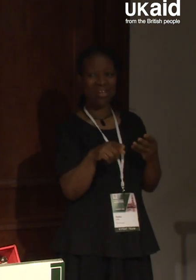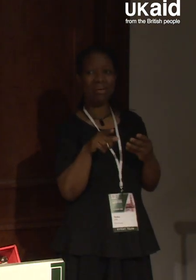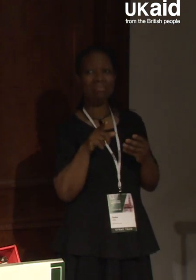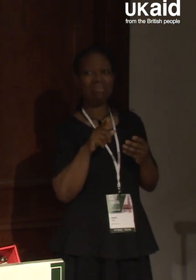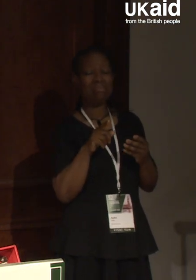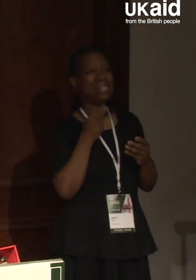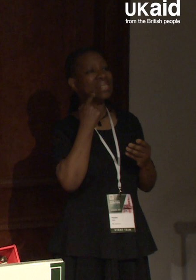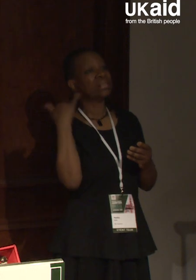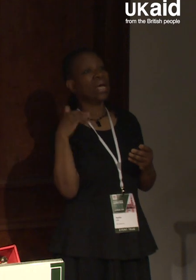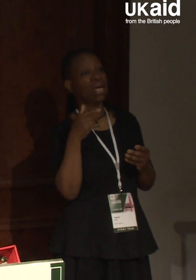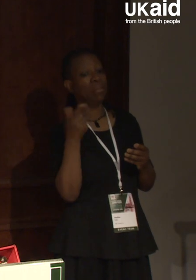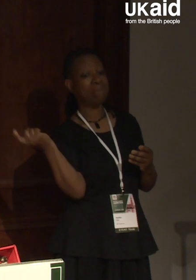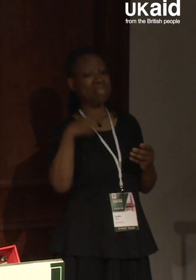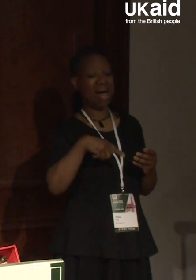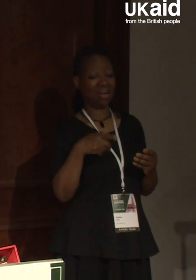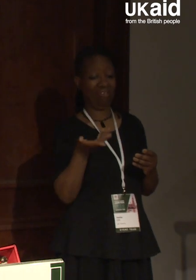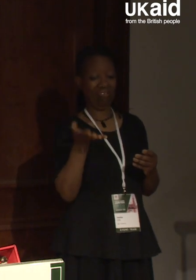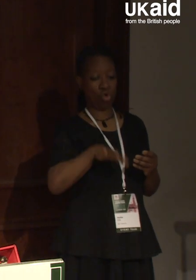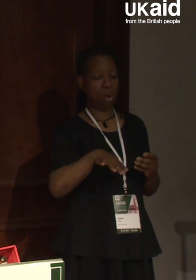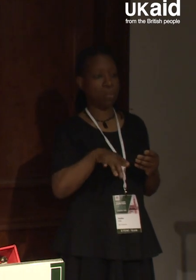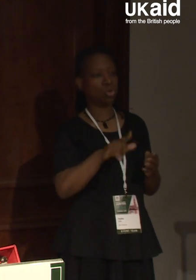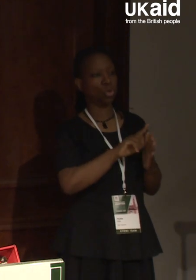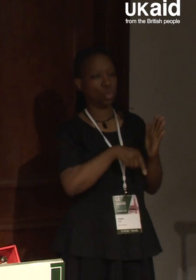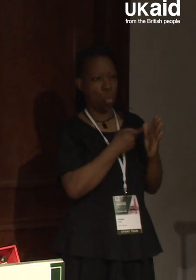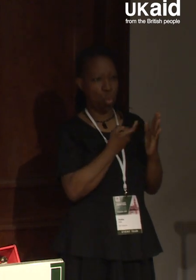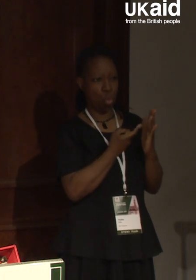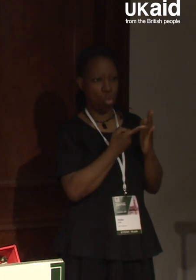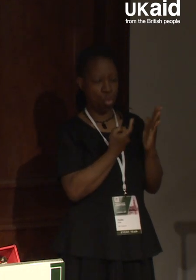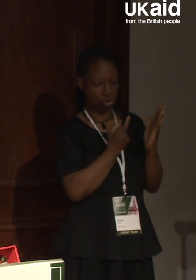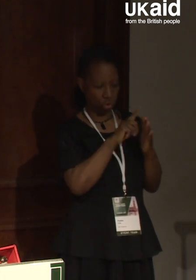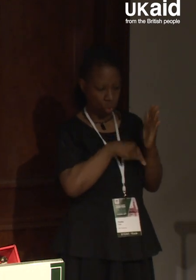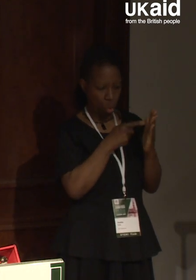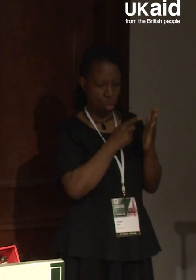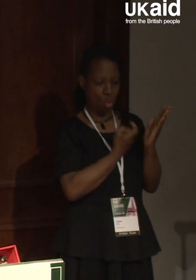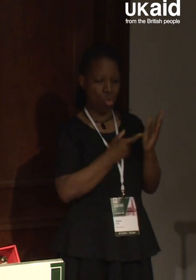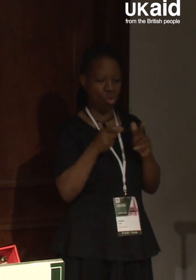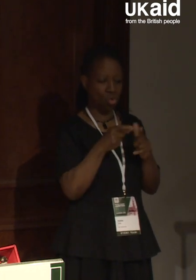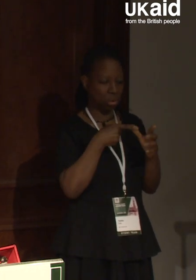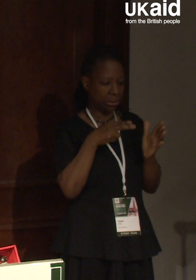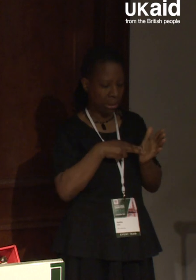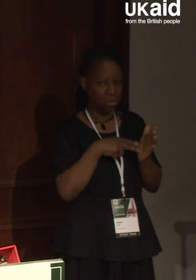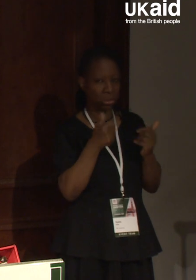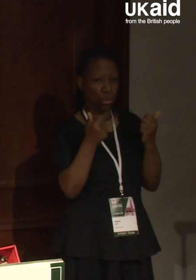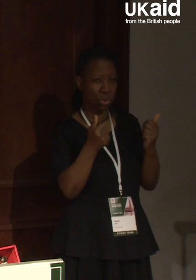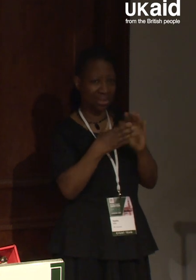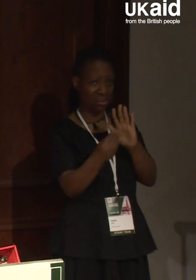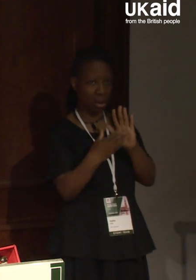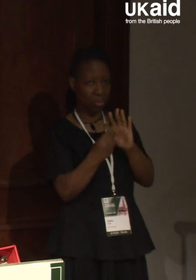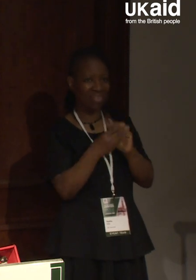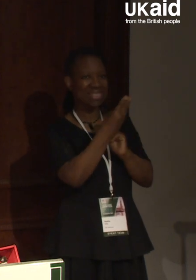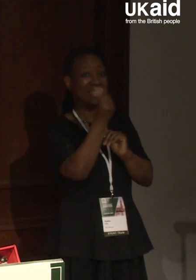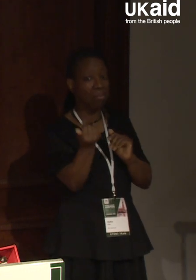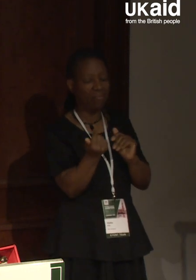yesterday. And Jordan is a very good example of the kind of problems we're going to face over the next 20, 30 years.